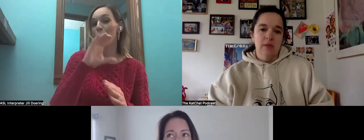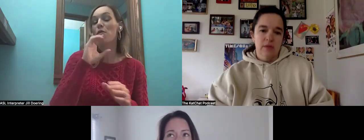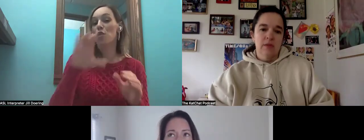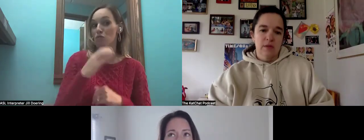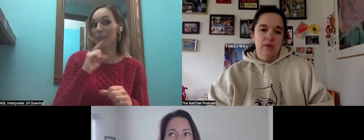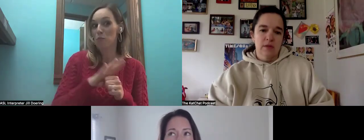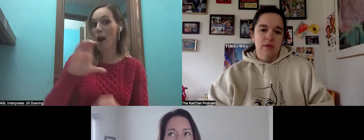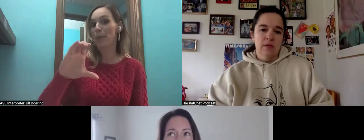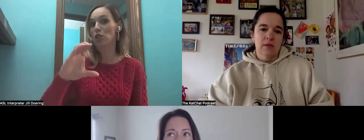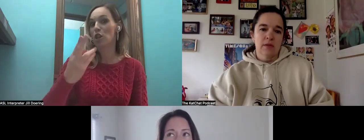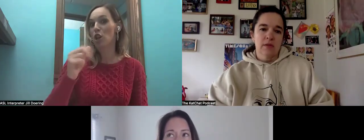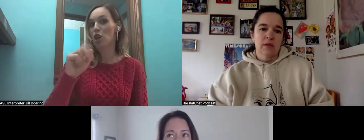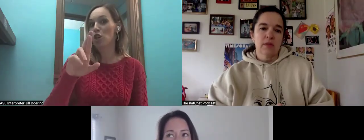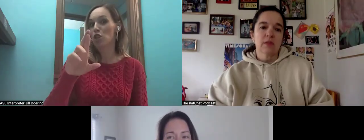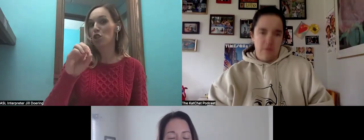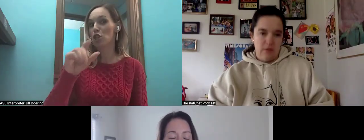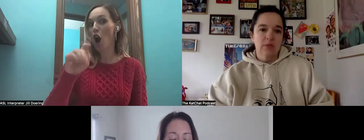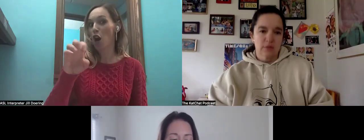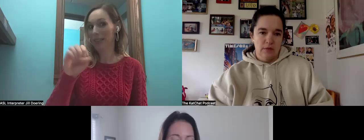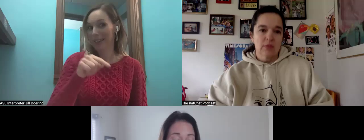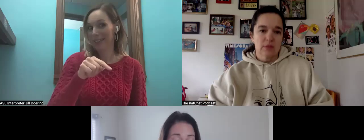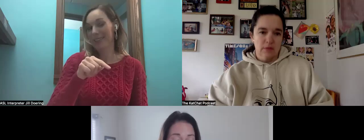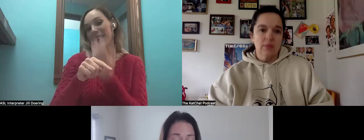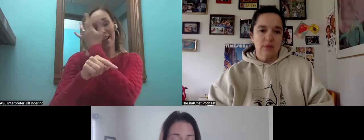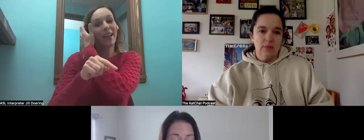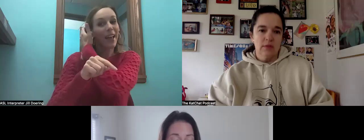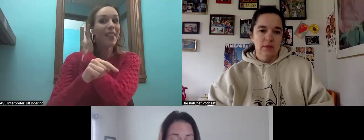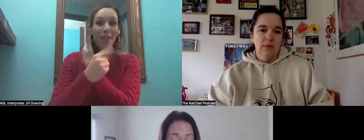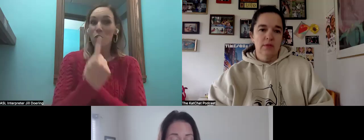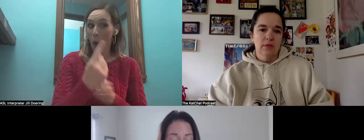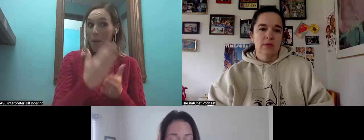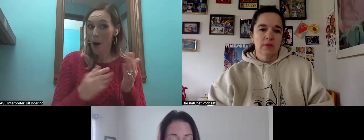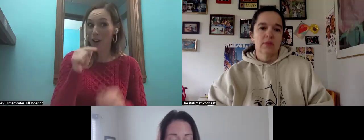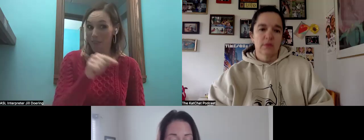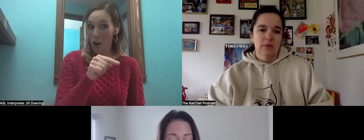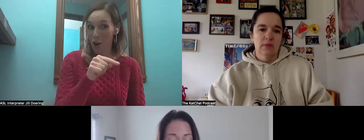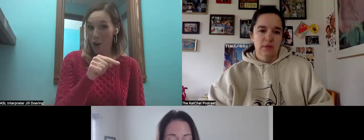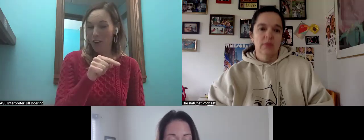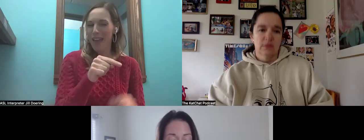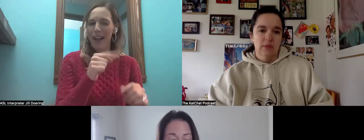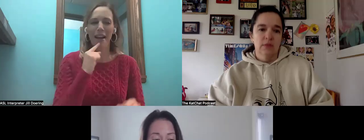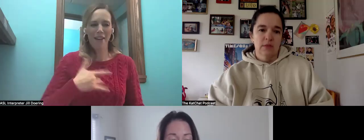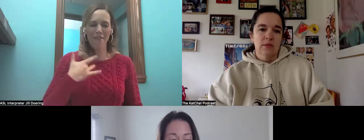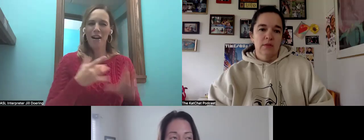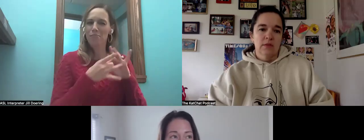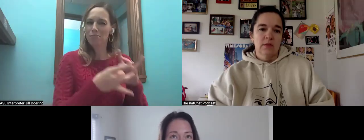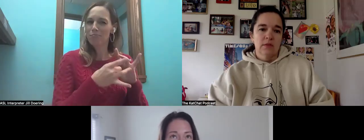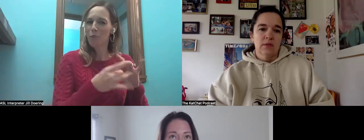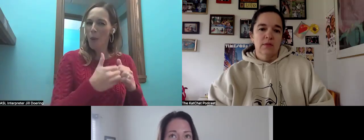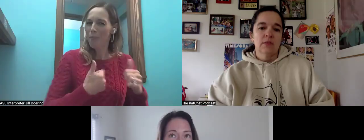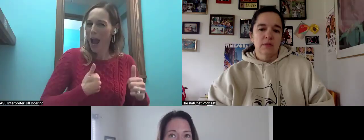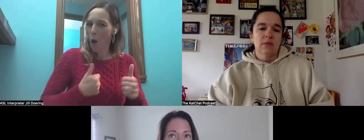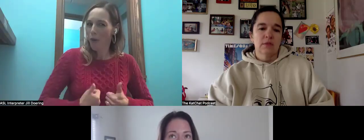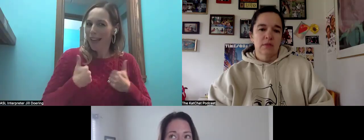aspect of Charlotte that definitely resonated with my own, just with my own life. And trying to say, there's